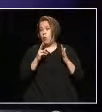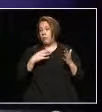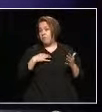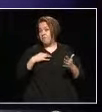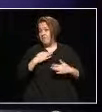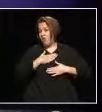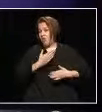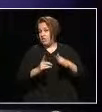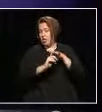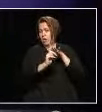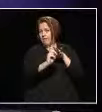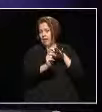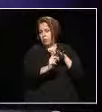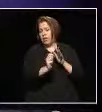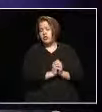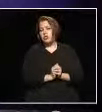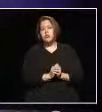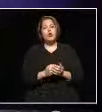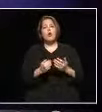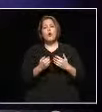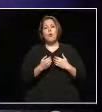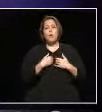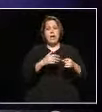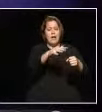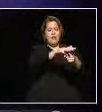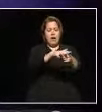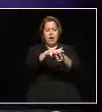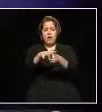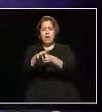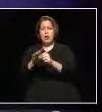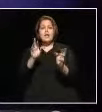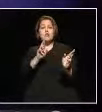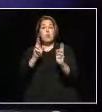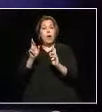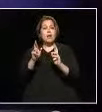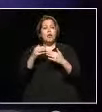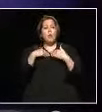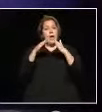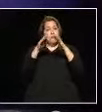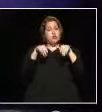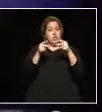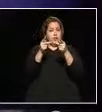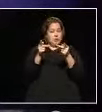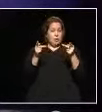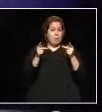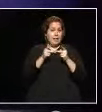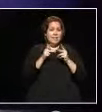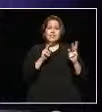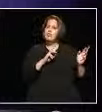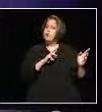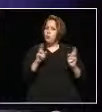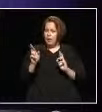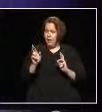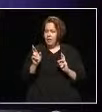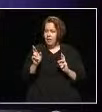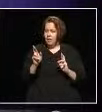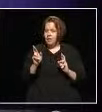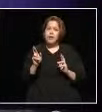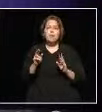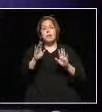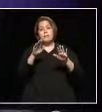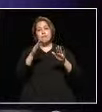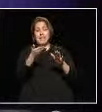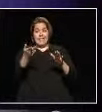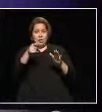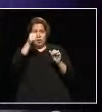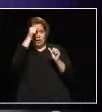voluntary evacuations. We have cohort facilities ready. We have shelter facilities ready. The thing to keep in mind